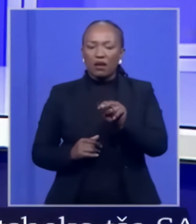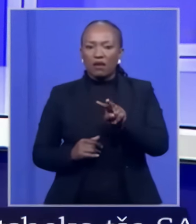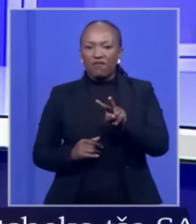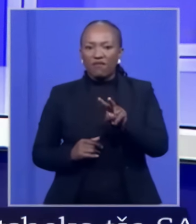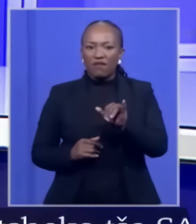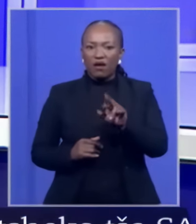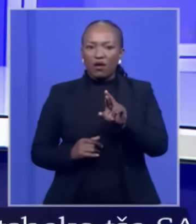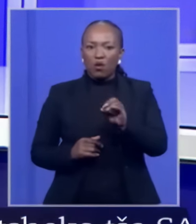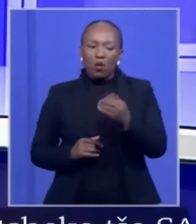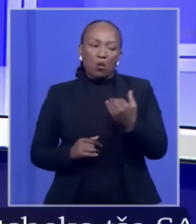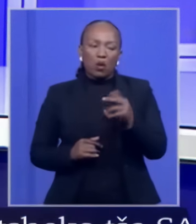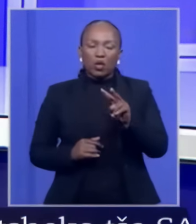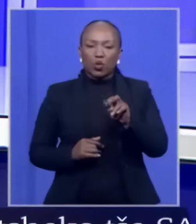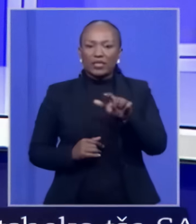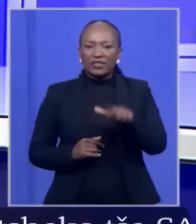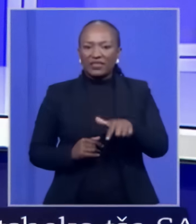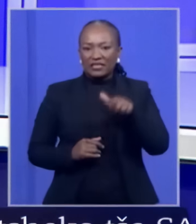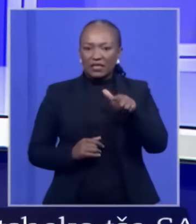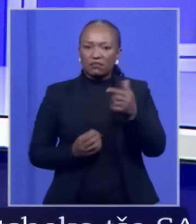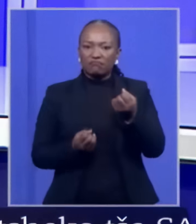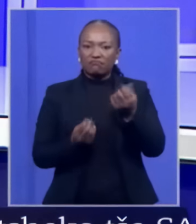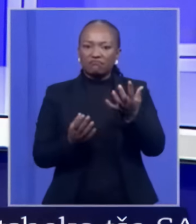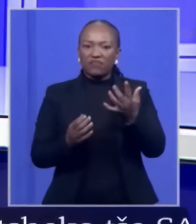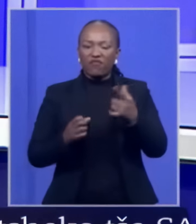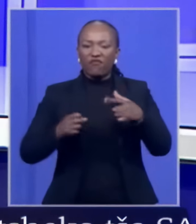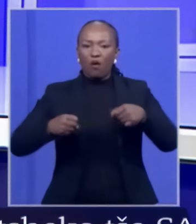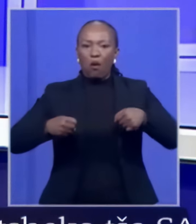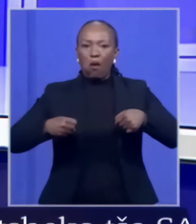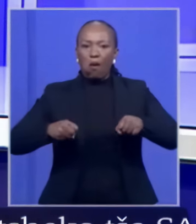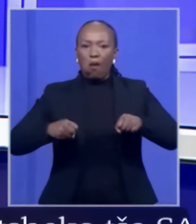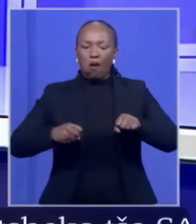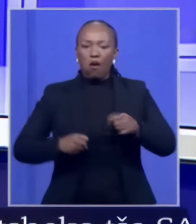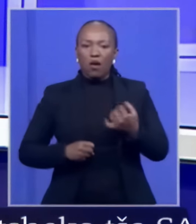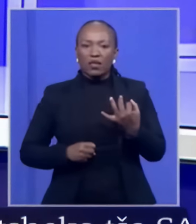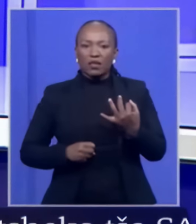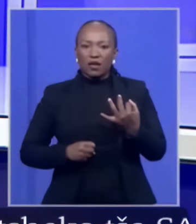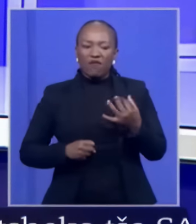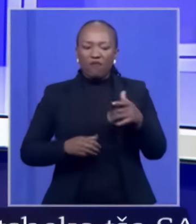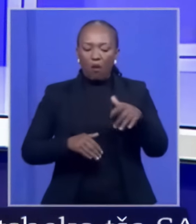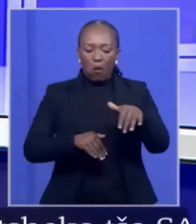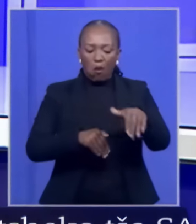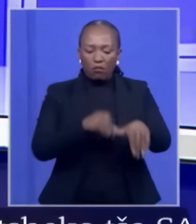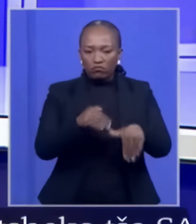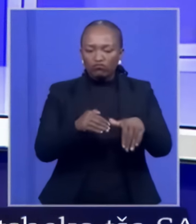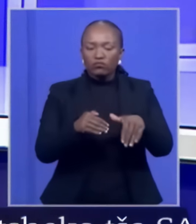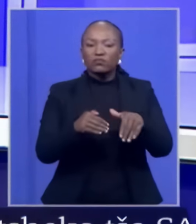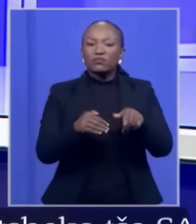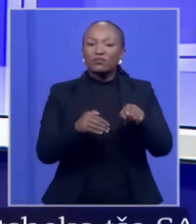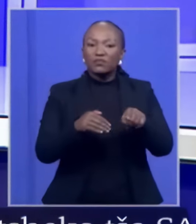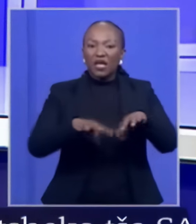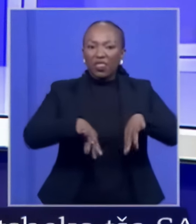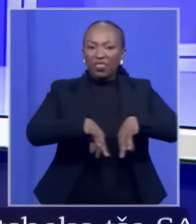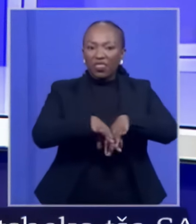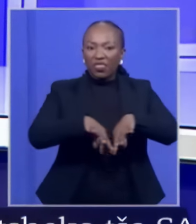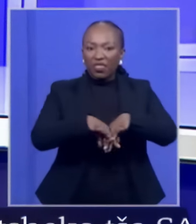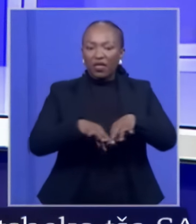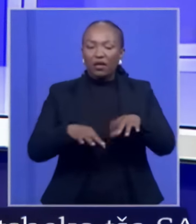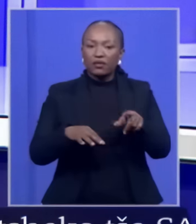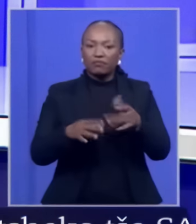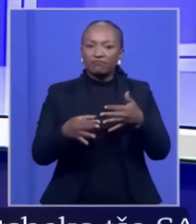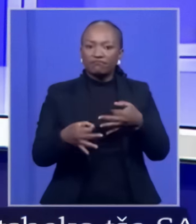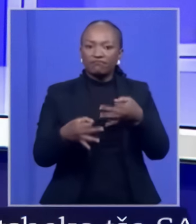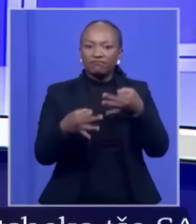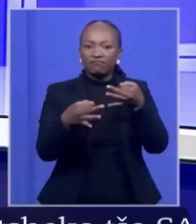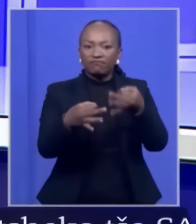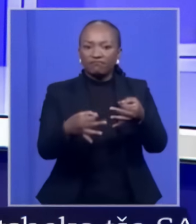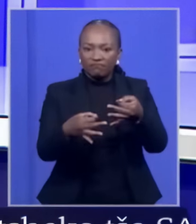wa 2017 go tliša dithuthuthu tše 3 tša go lla ditlakala ka Ekurhuleni. Molato wo o šutišeditšwe go la 18